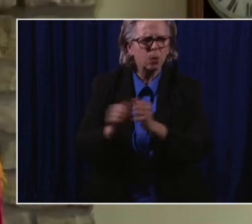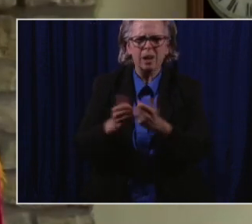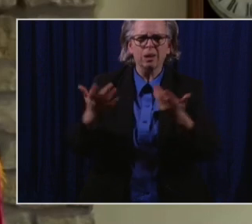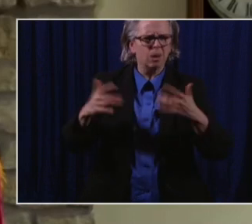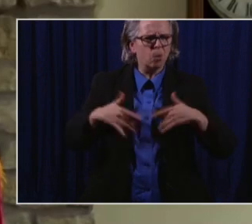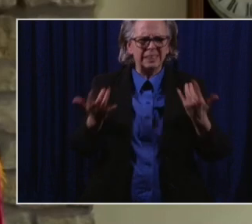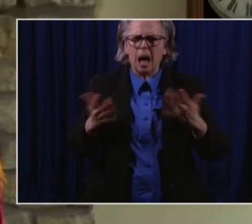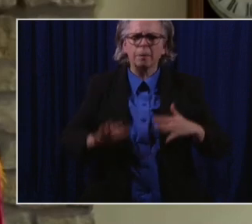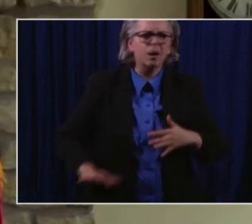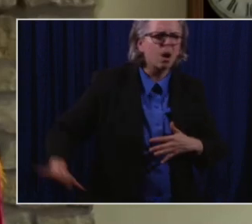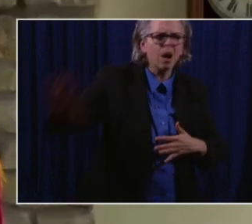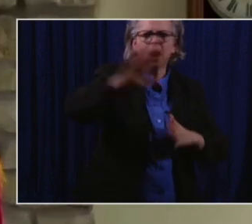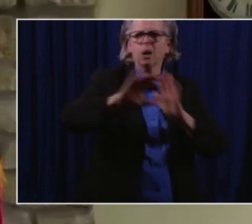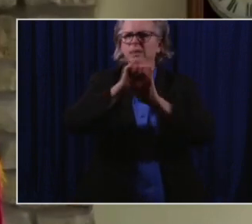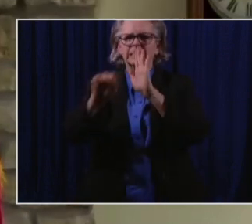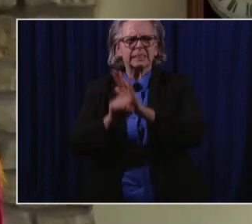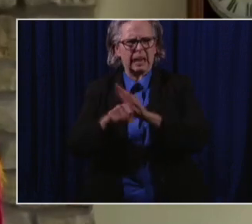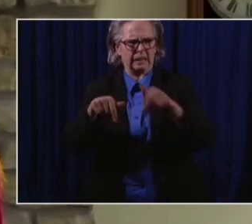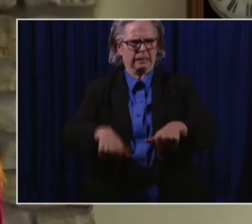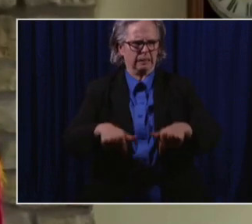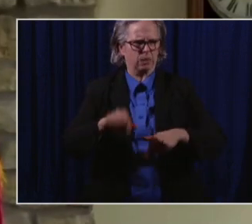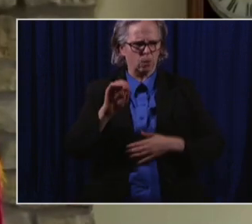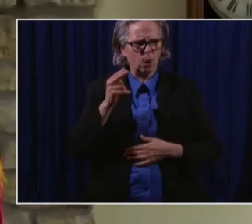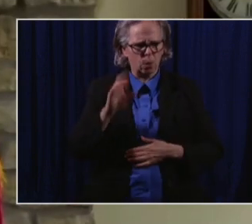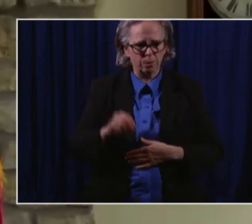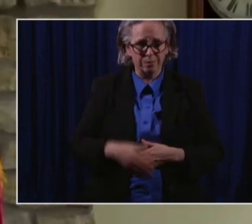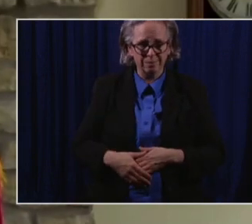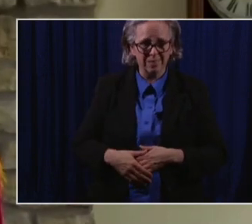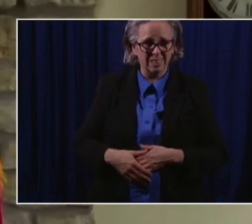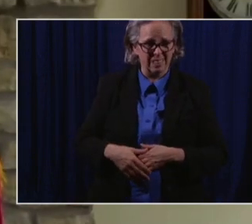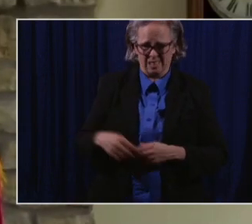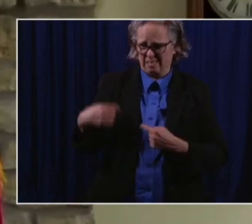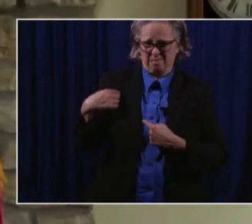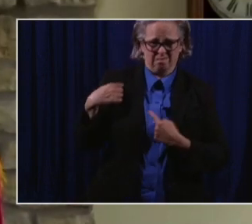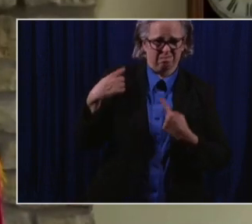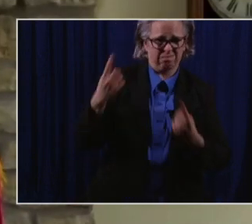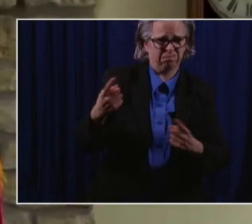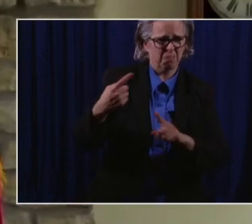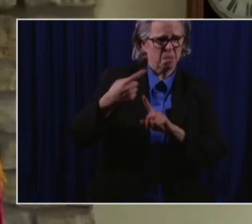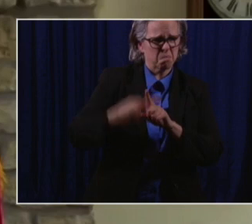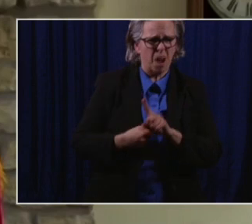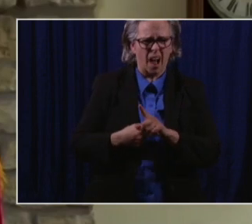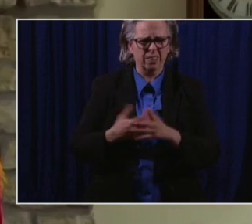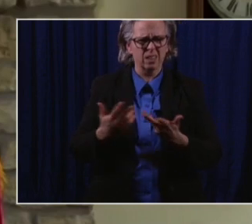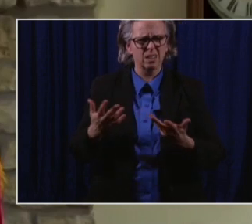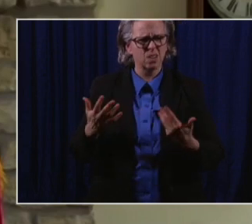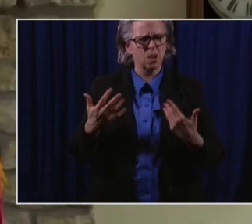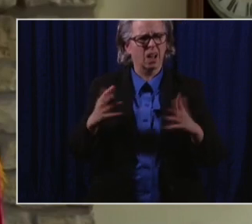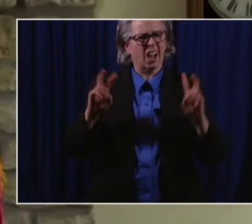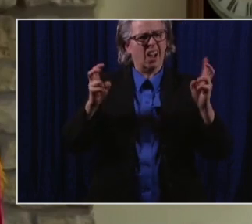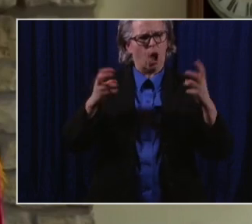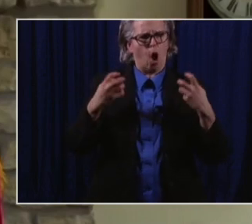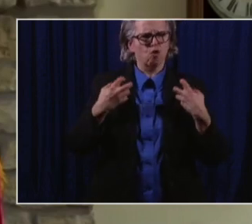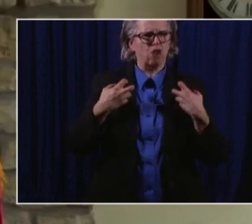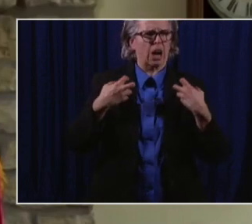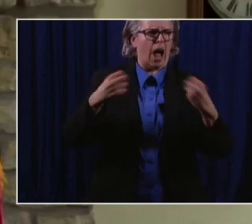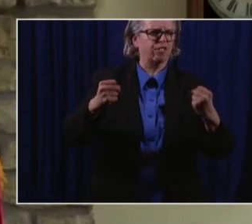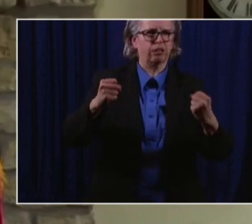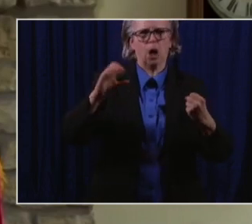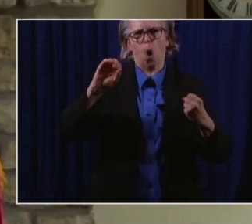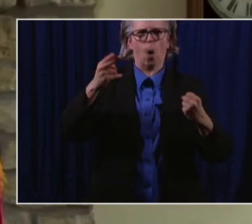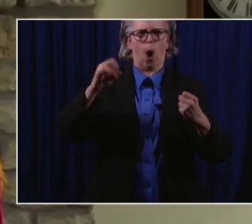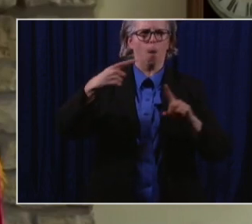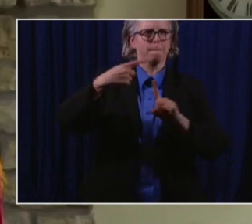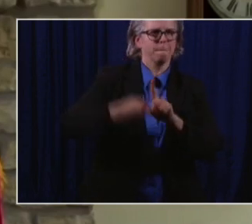know, Alicia, last month was Recovery Ohio month, but for you, for the